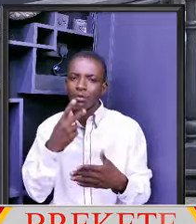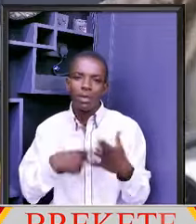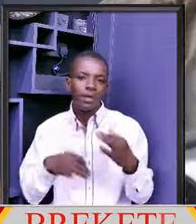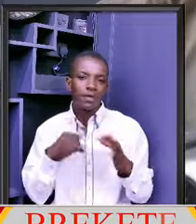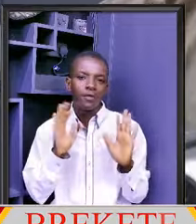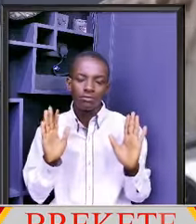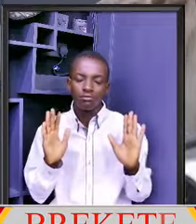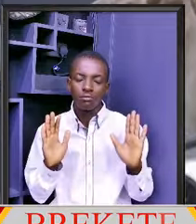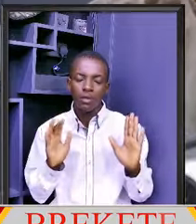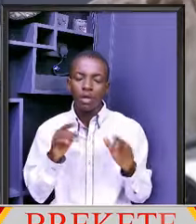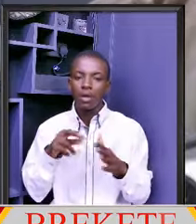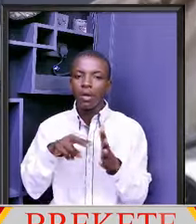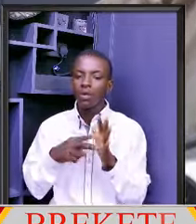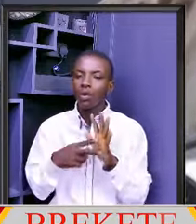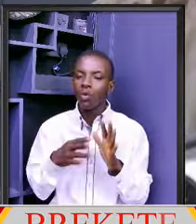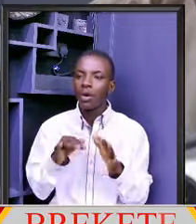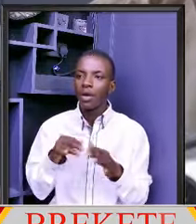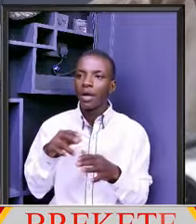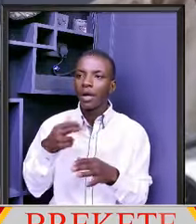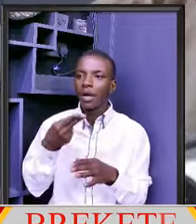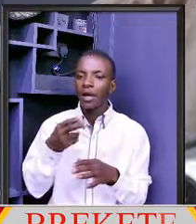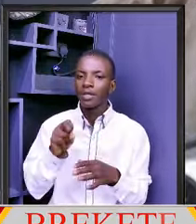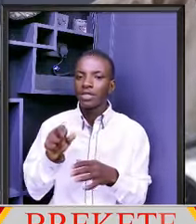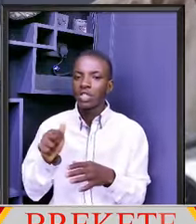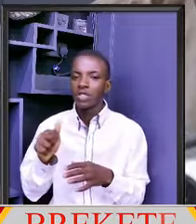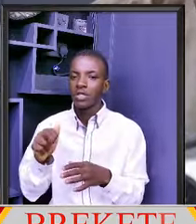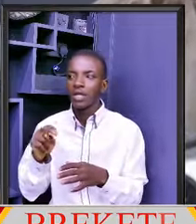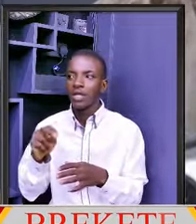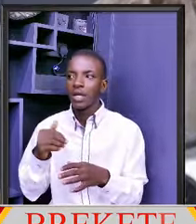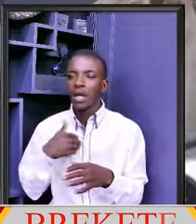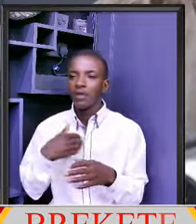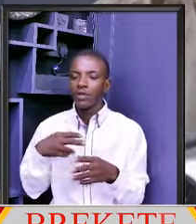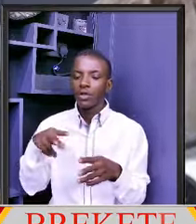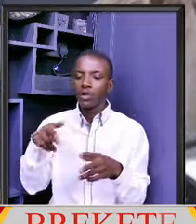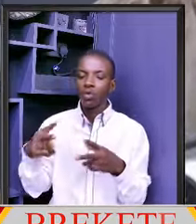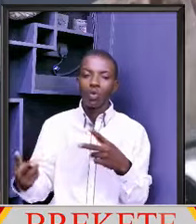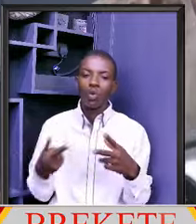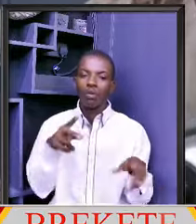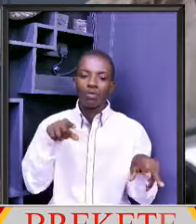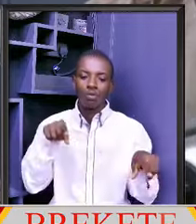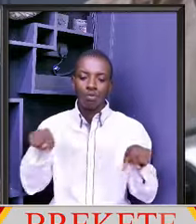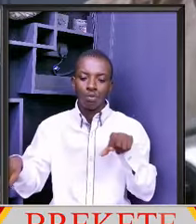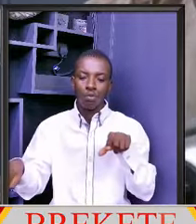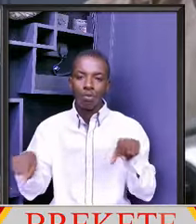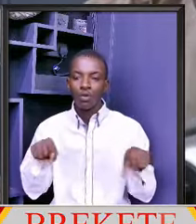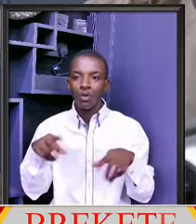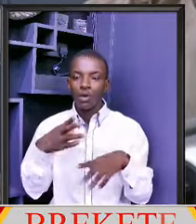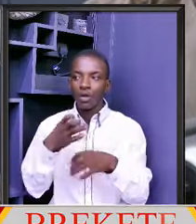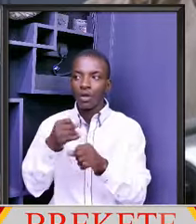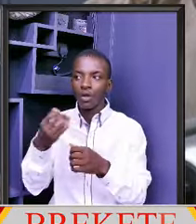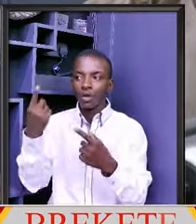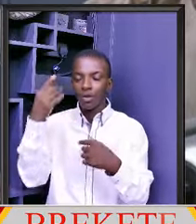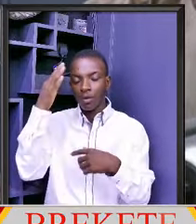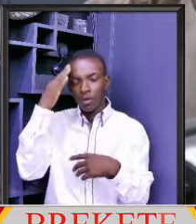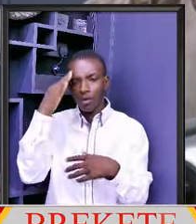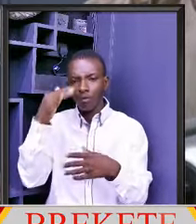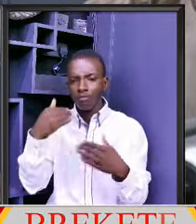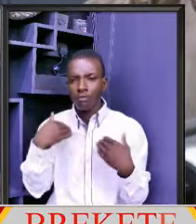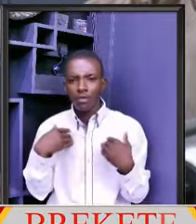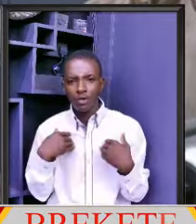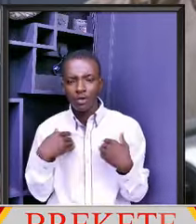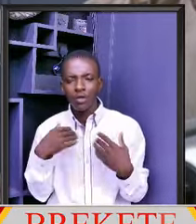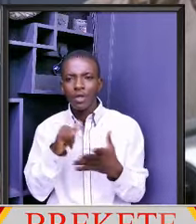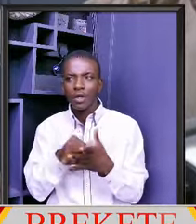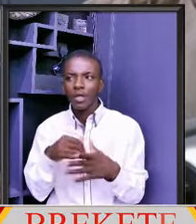it. Meanwhile, Hassan is having double leg. It is when I came, I get to know when the body come up, that